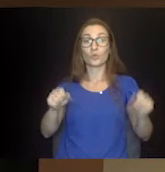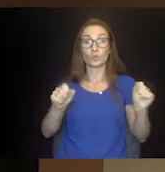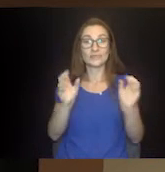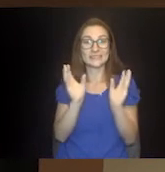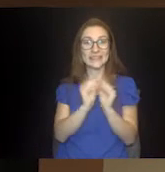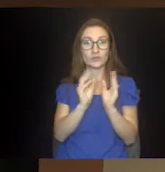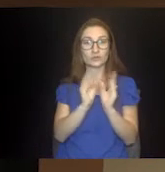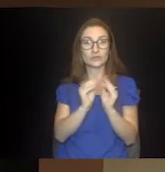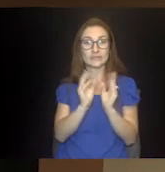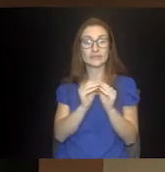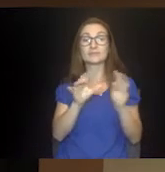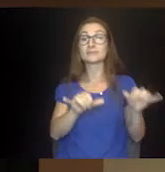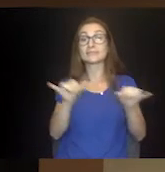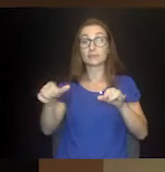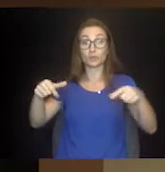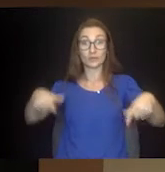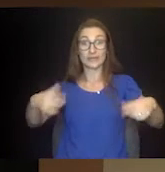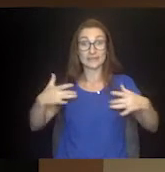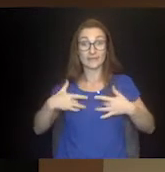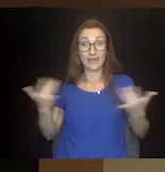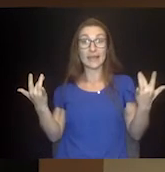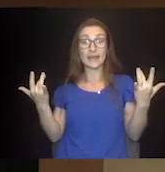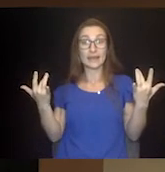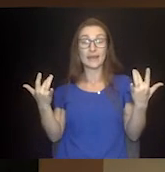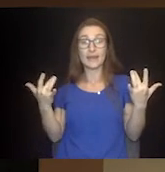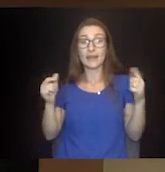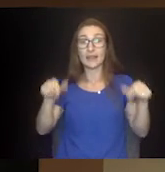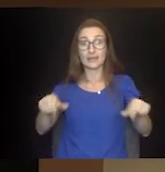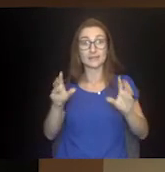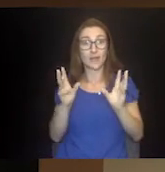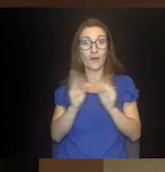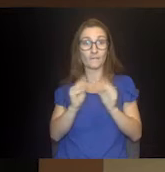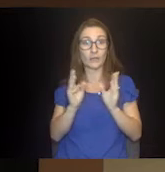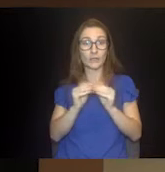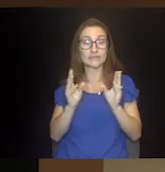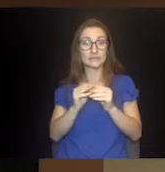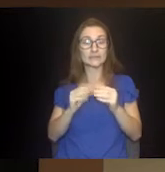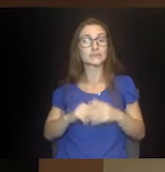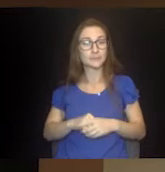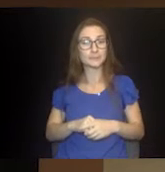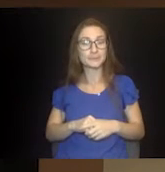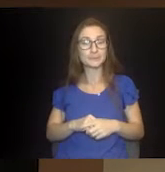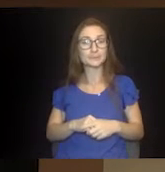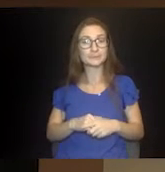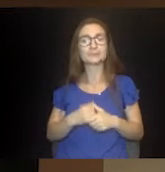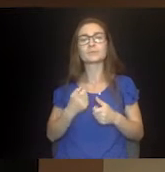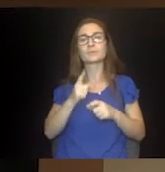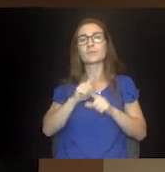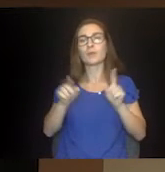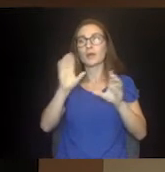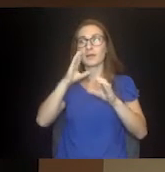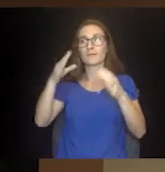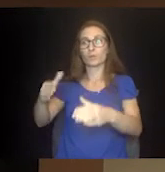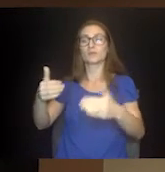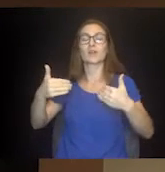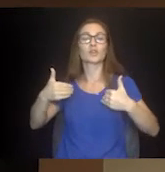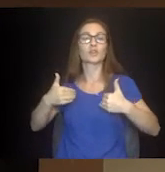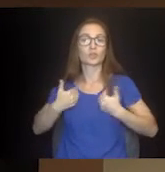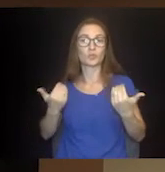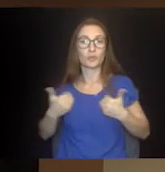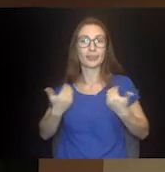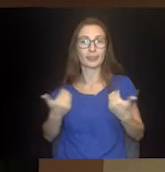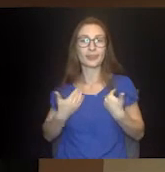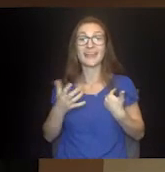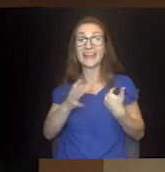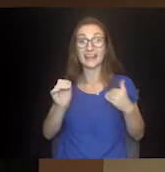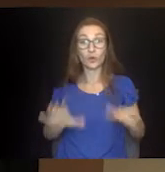we put on sessions. It's actually very similar to the Family Cafe conference down here, except it's